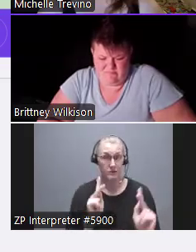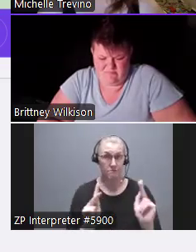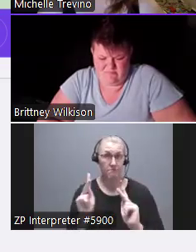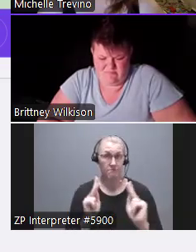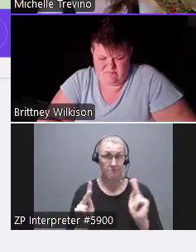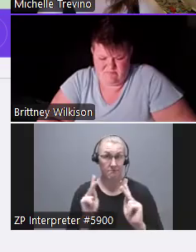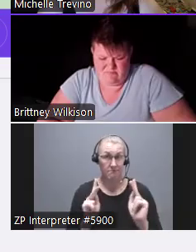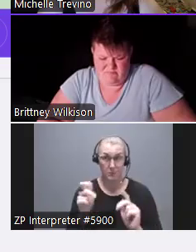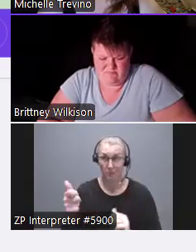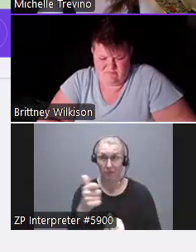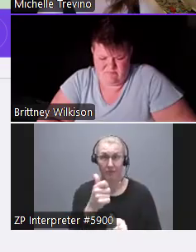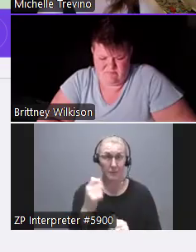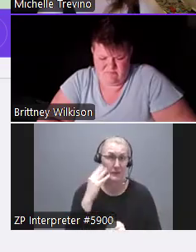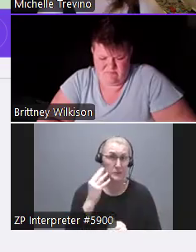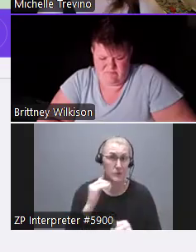pain, discomfort,